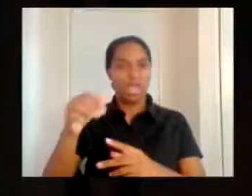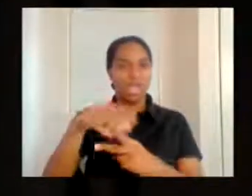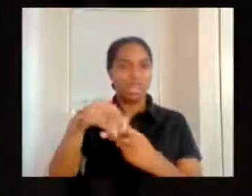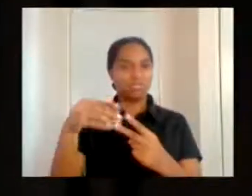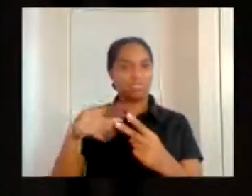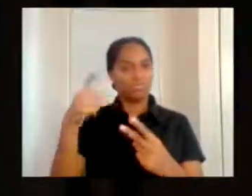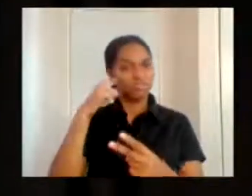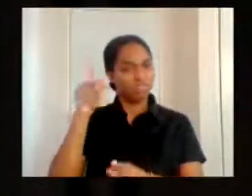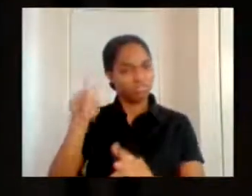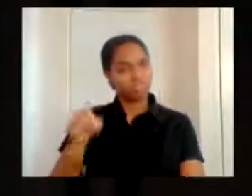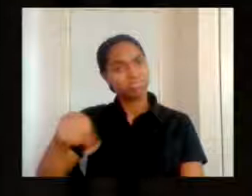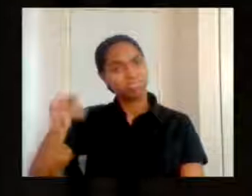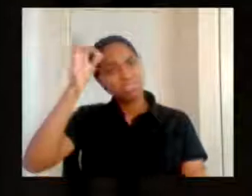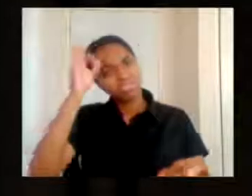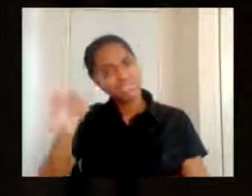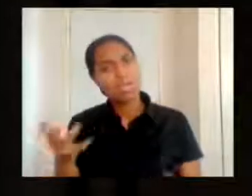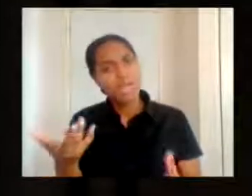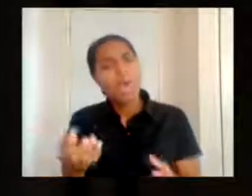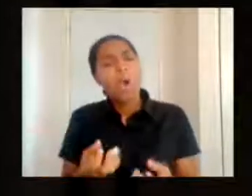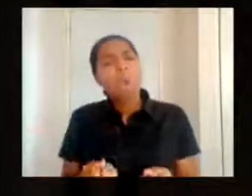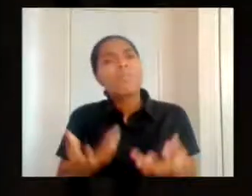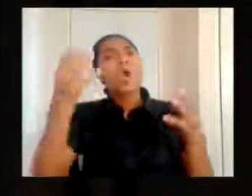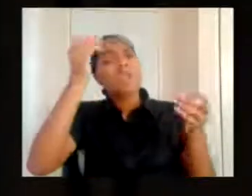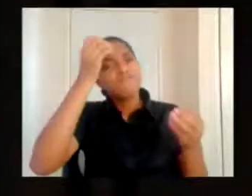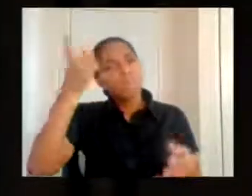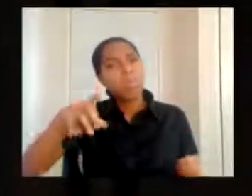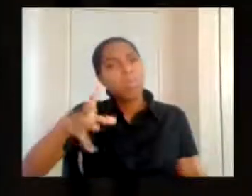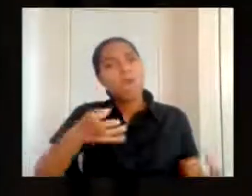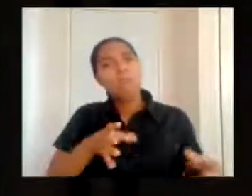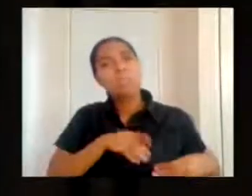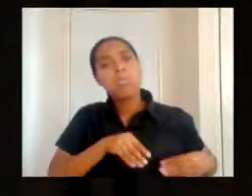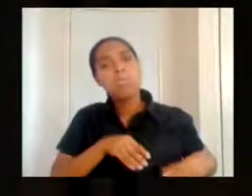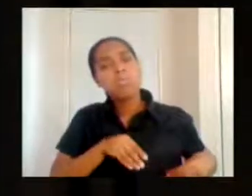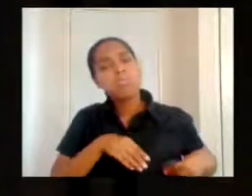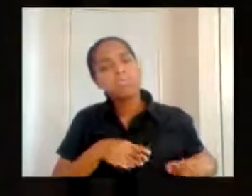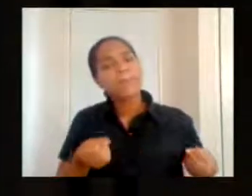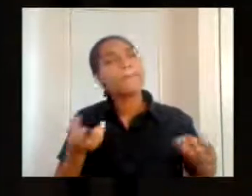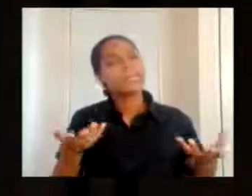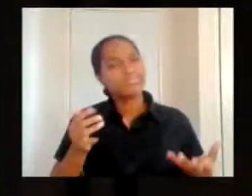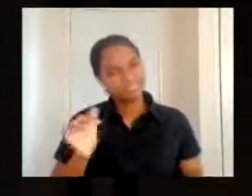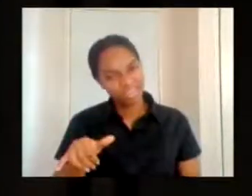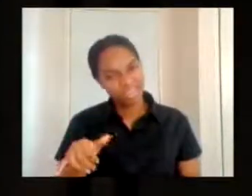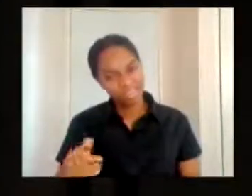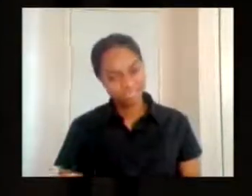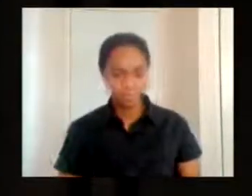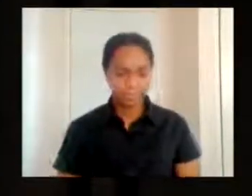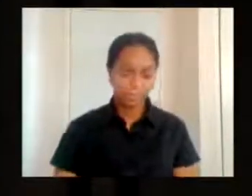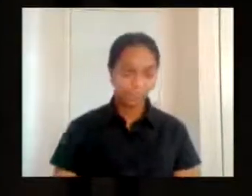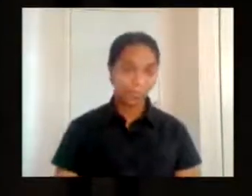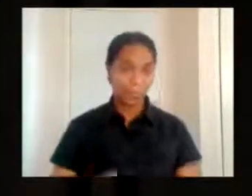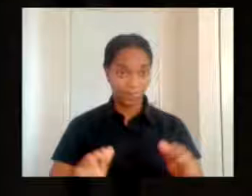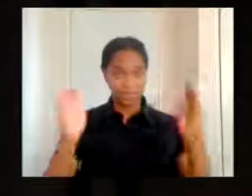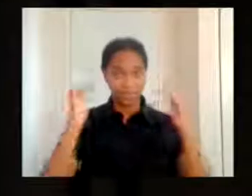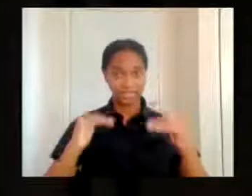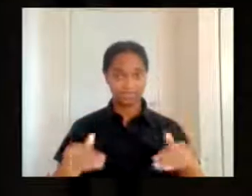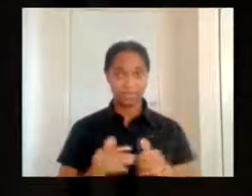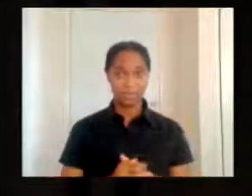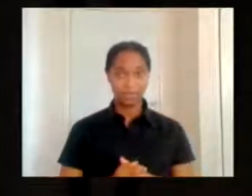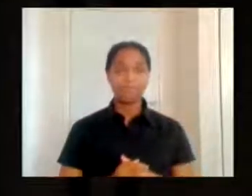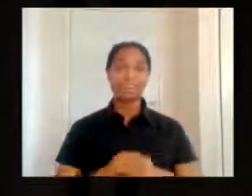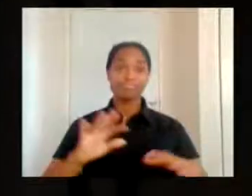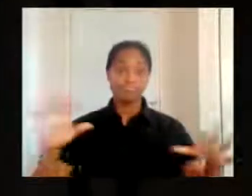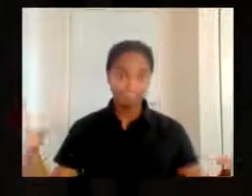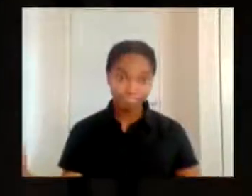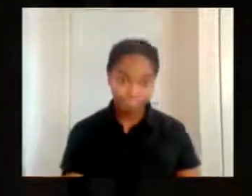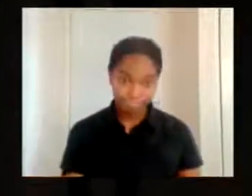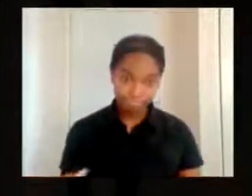to decide how much information they want to receive. Next. So putting it all together,